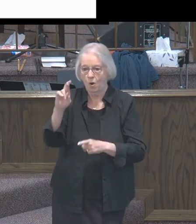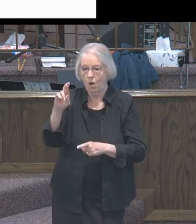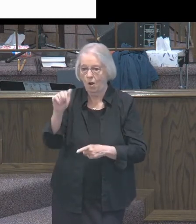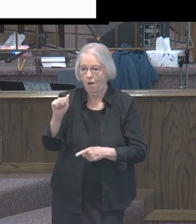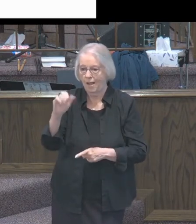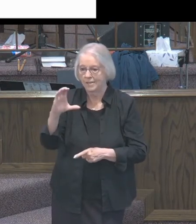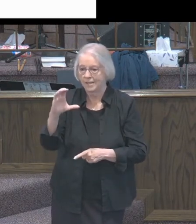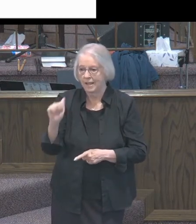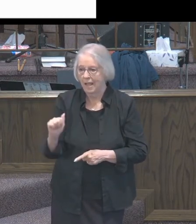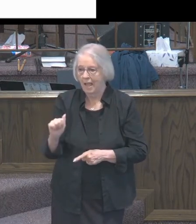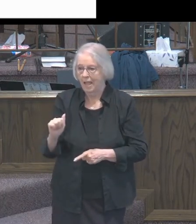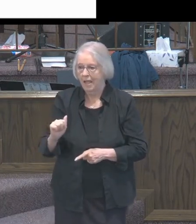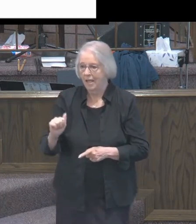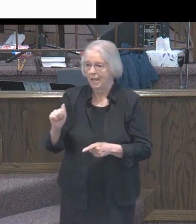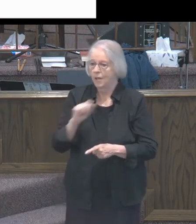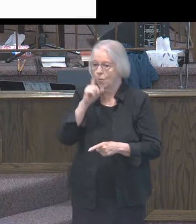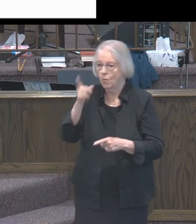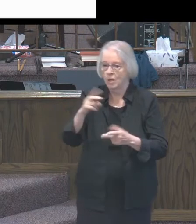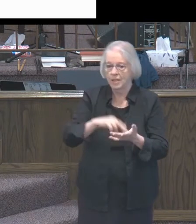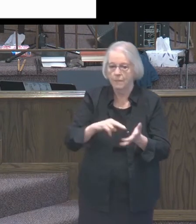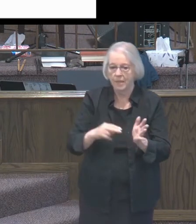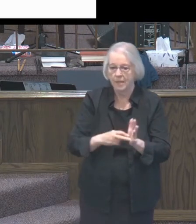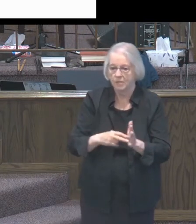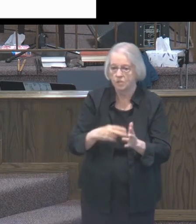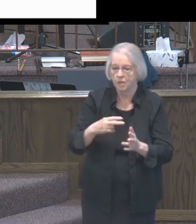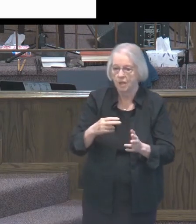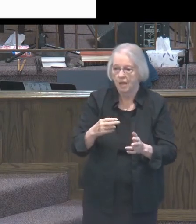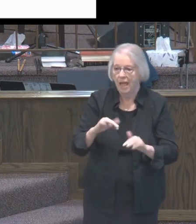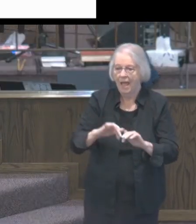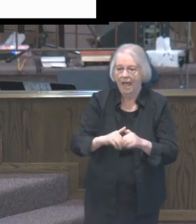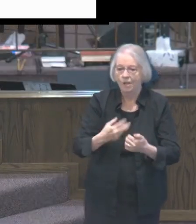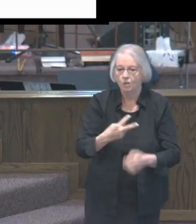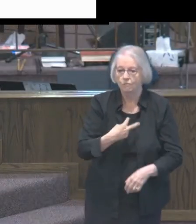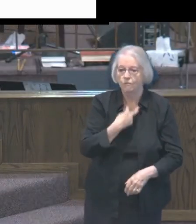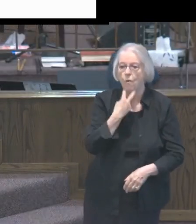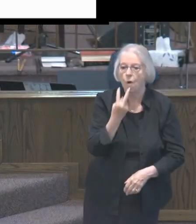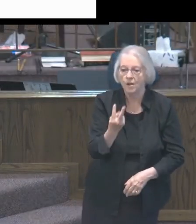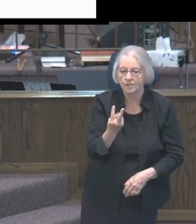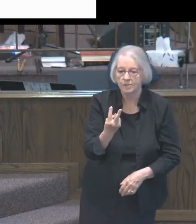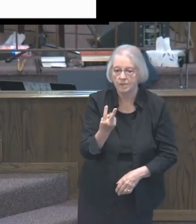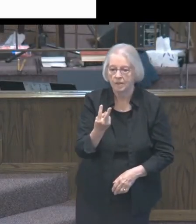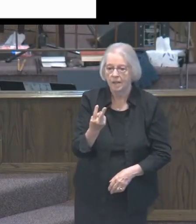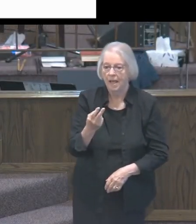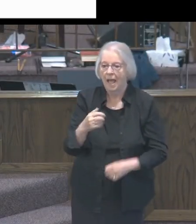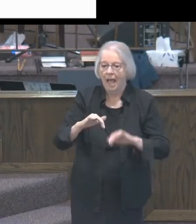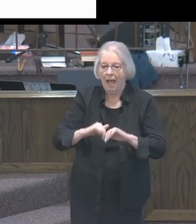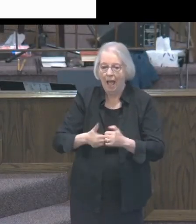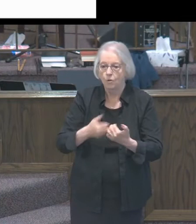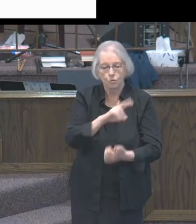It really has more to do with the tone of your voice than what it is you're actually saying.